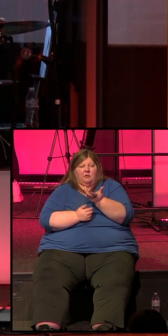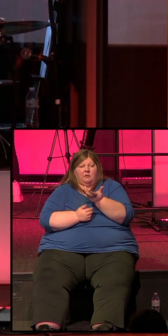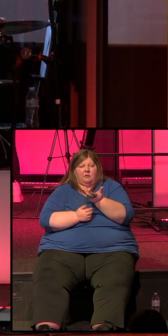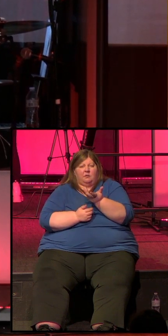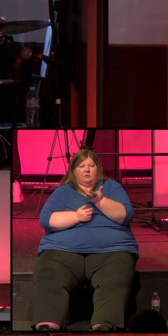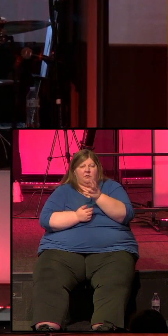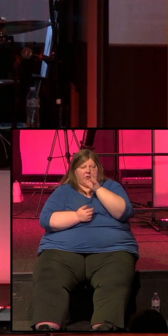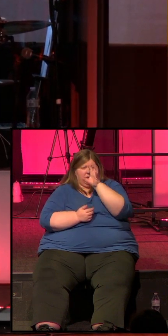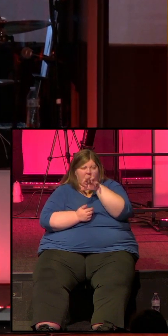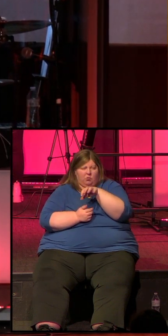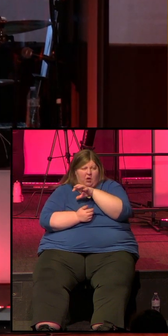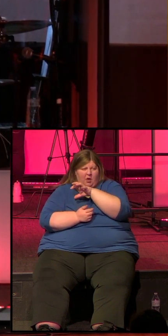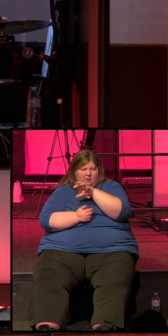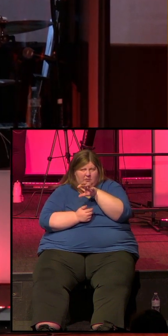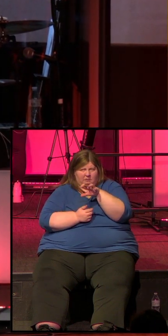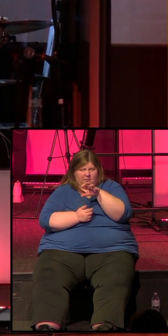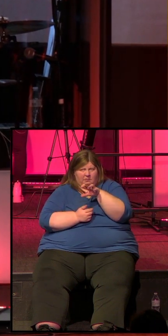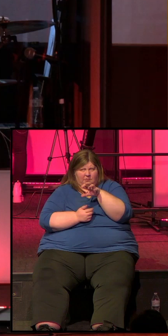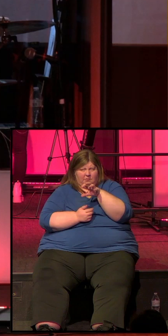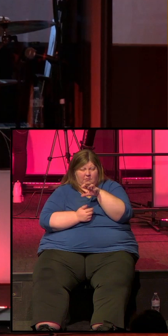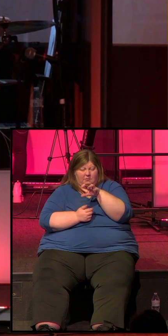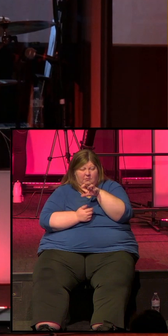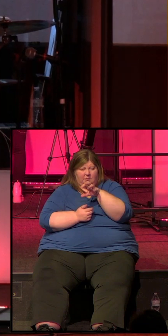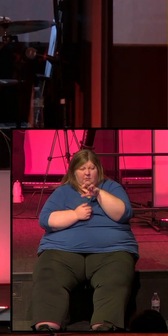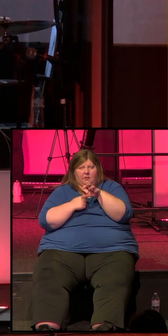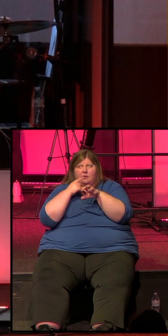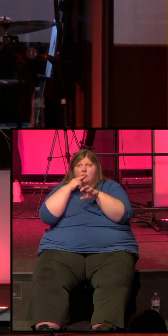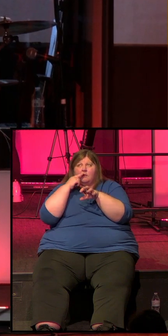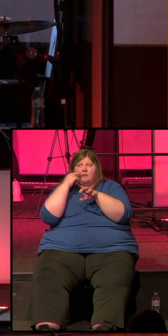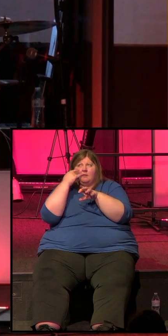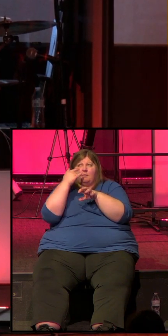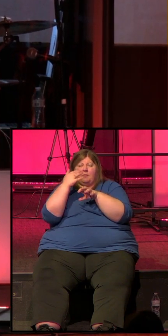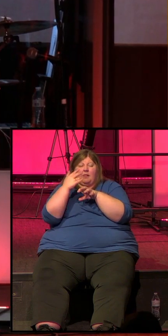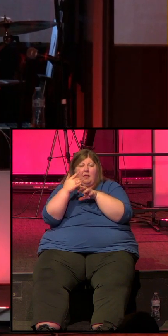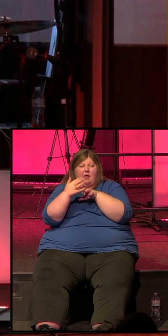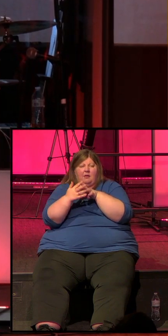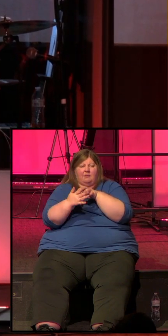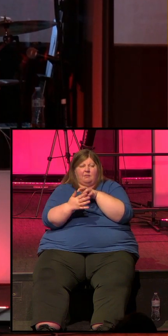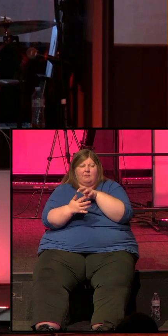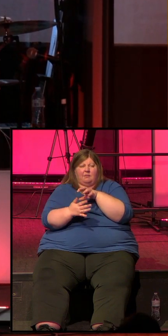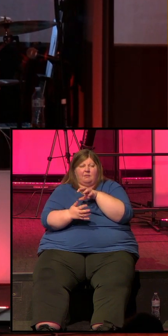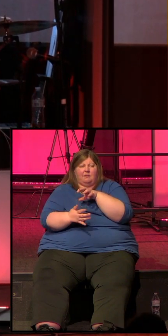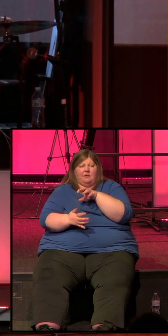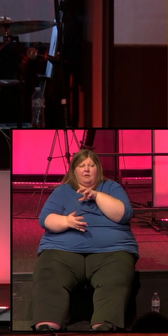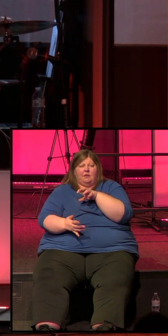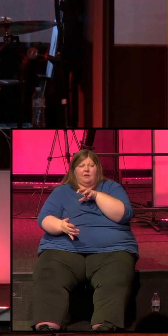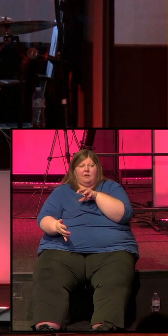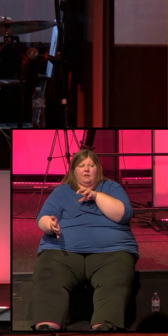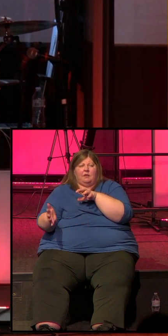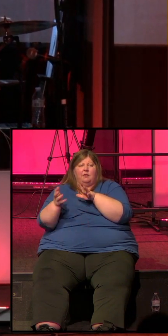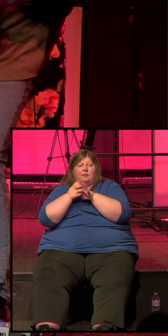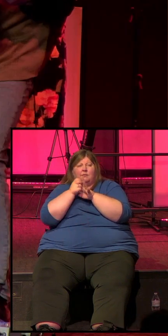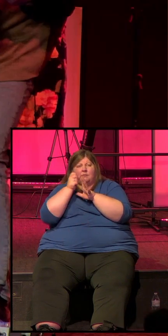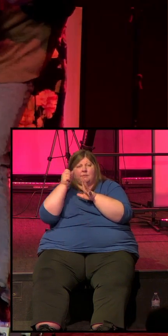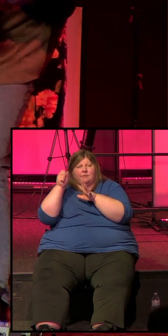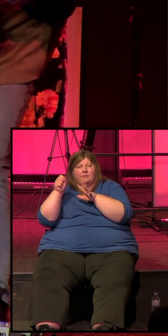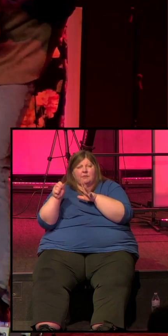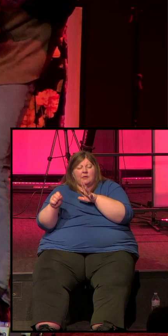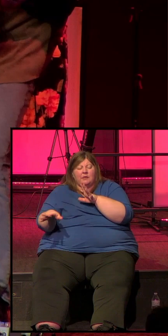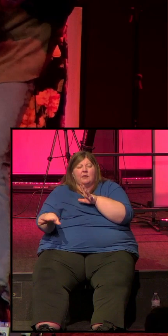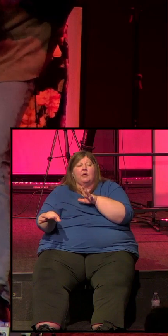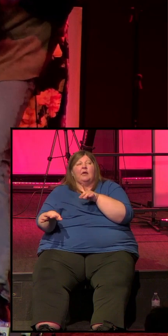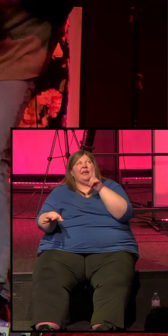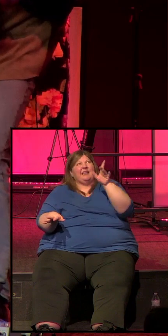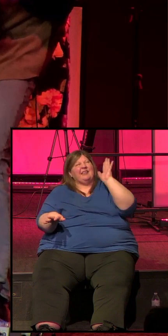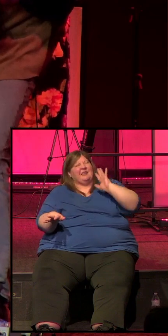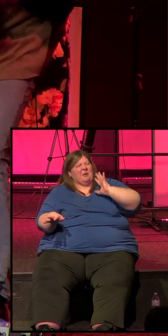The blood was supposed to represent the Old Testament sacrifice that God demanded of his people, that when you sin, when